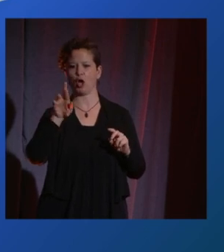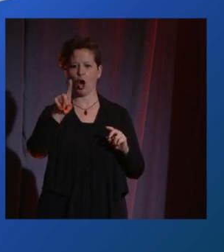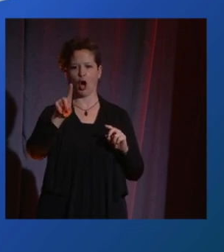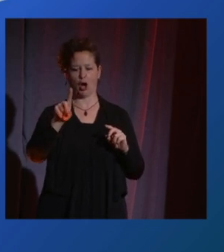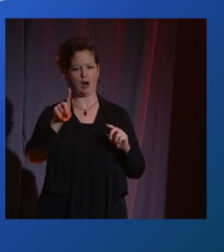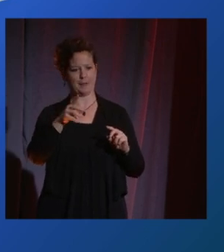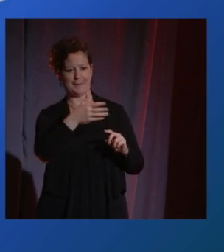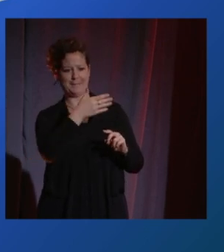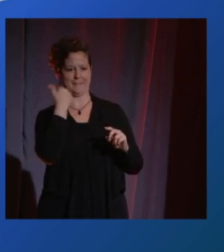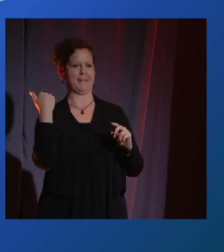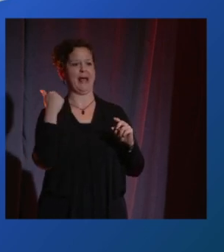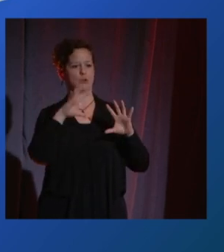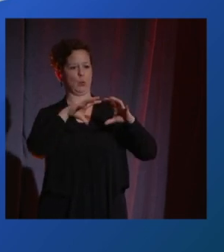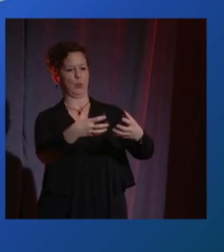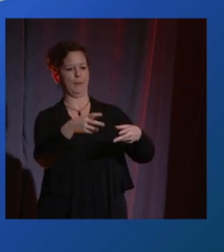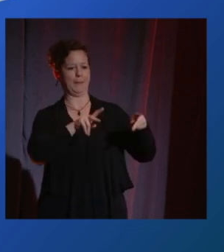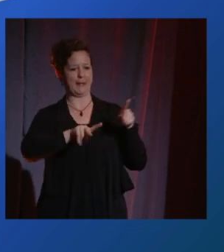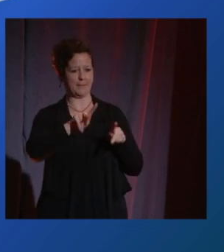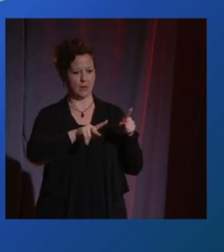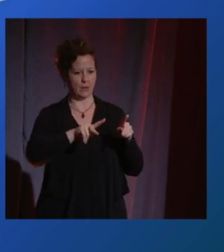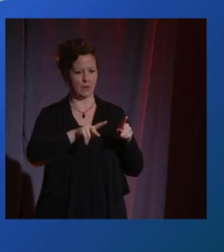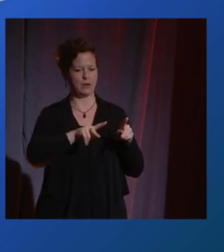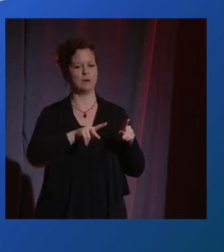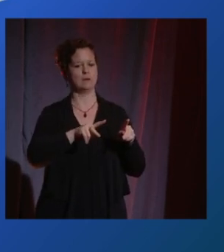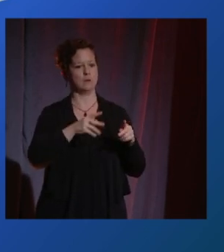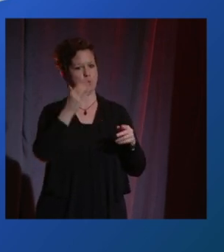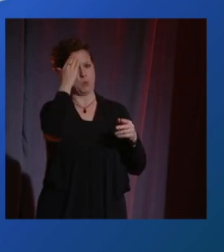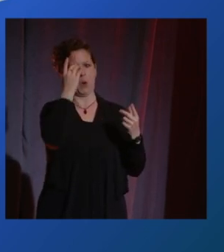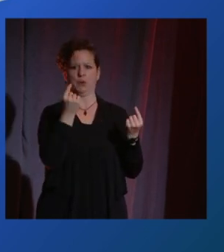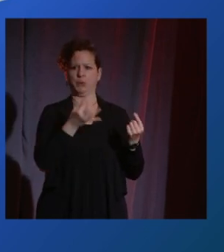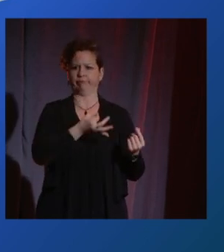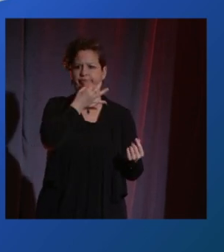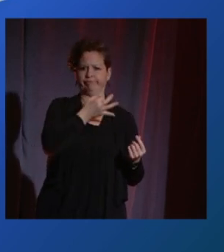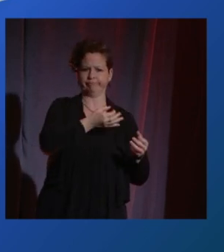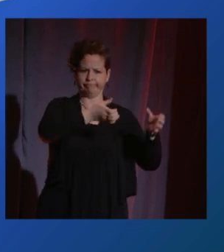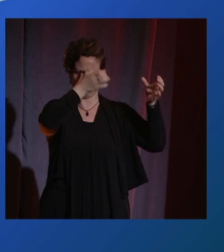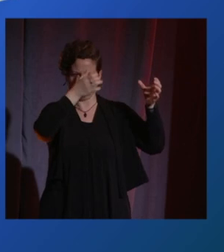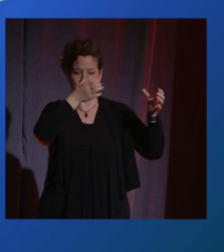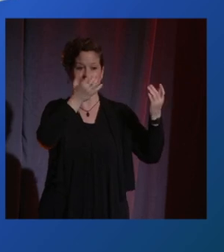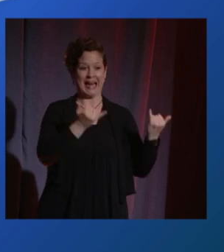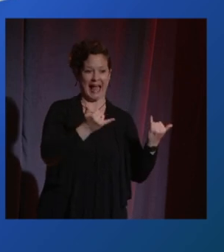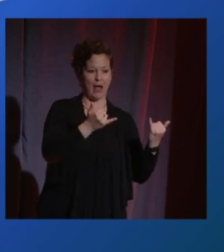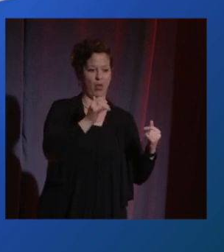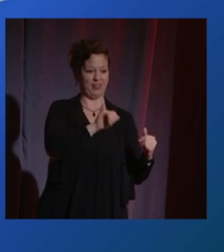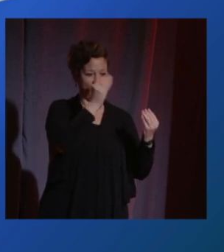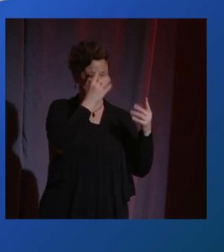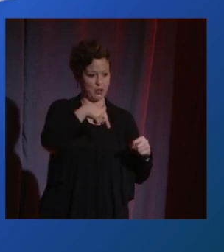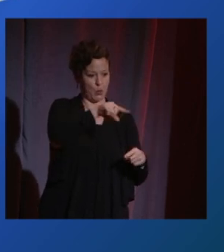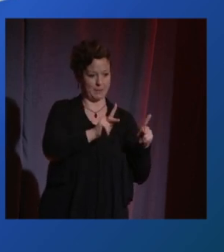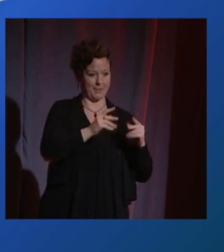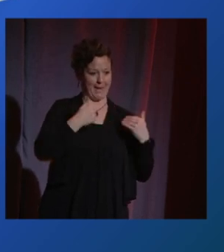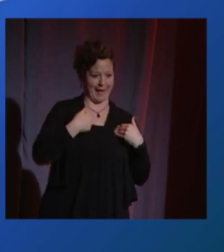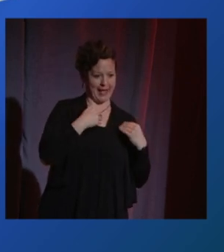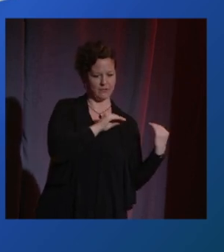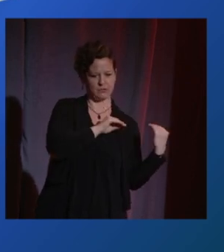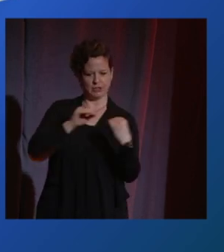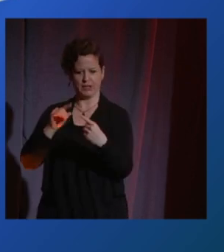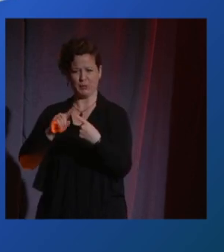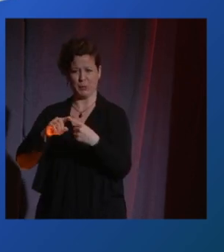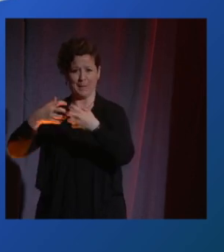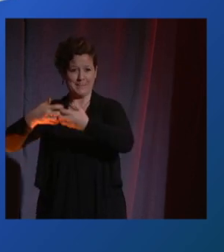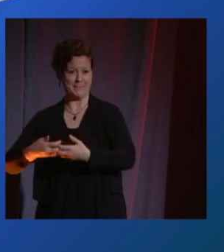Distinction now training a machine to do the same structured observations that are indexable and